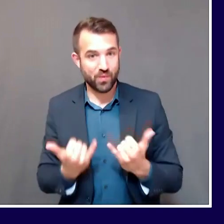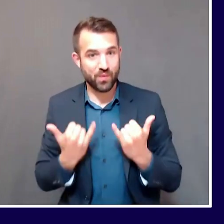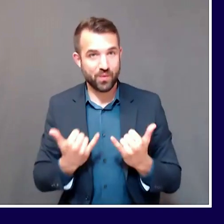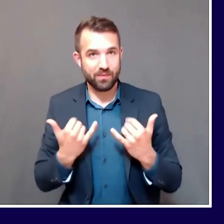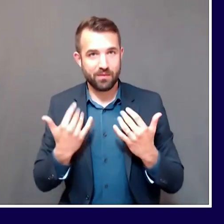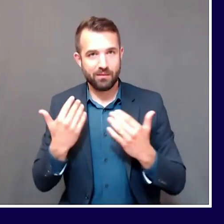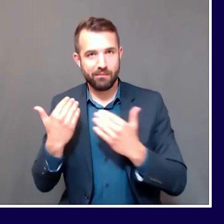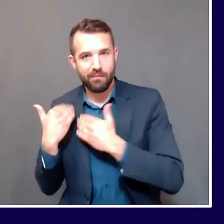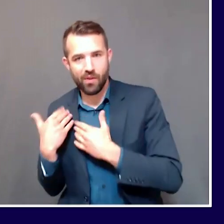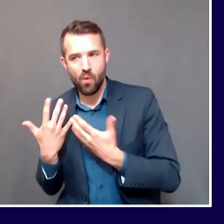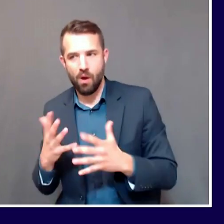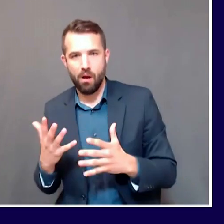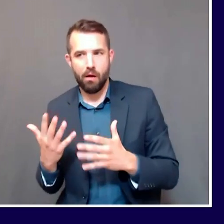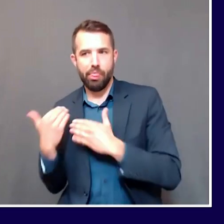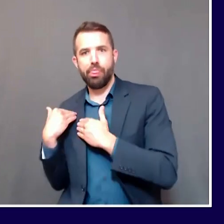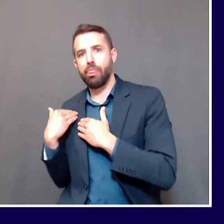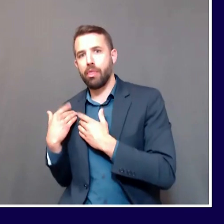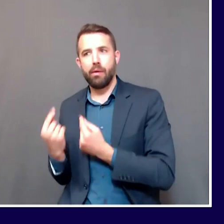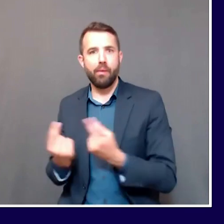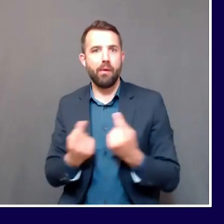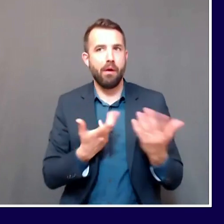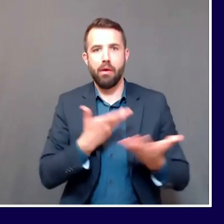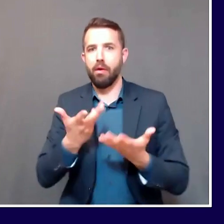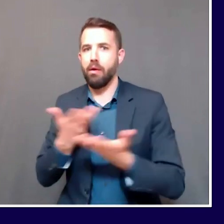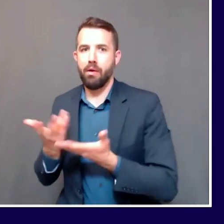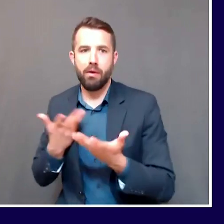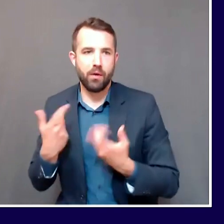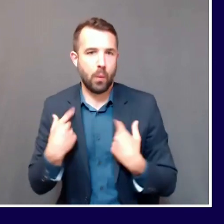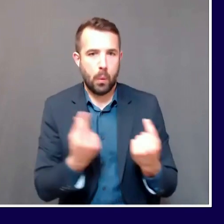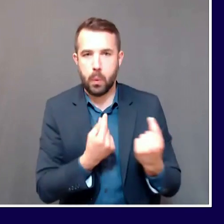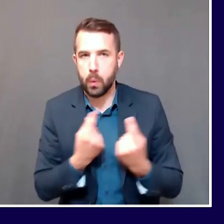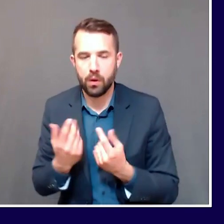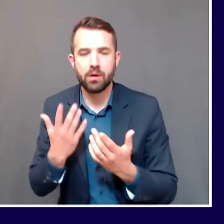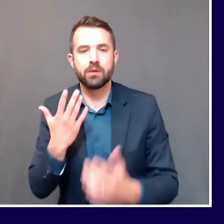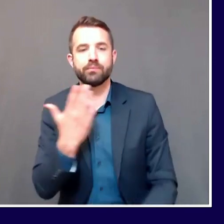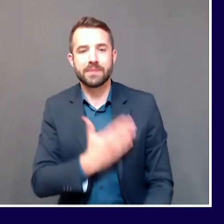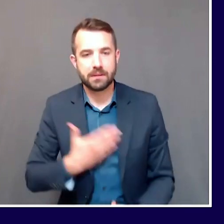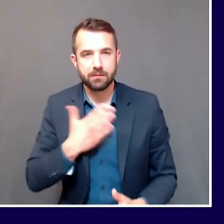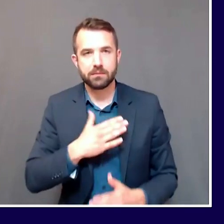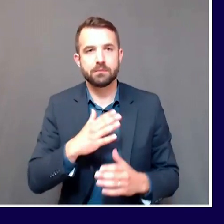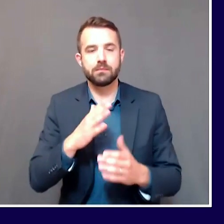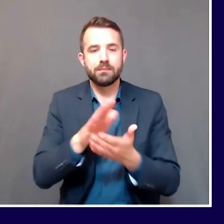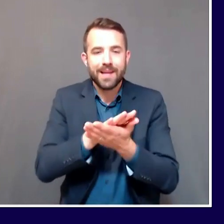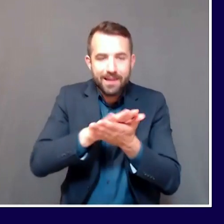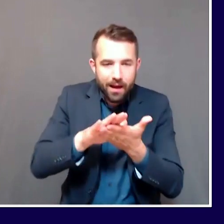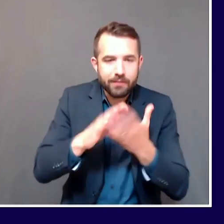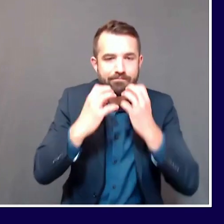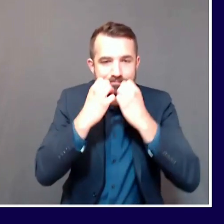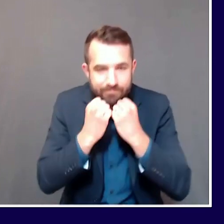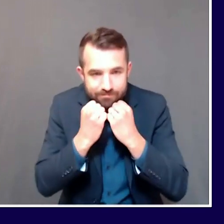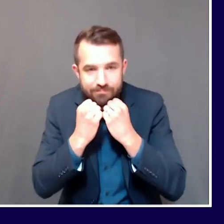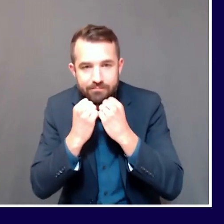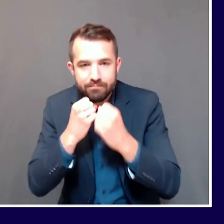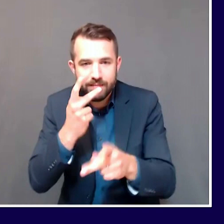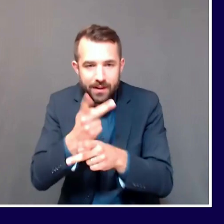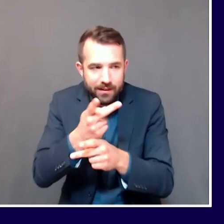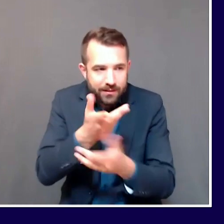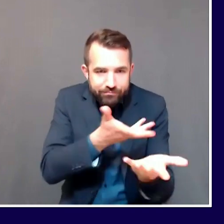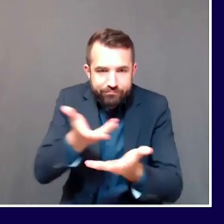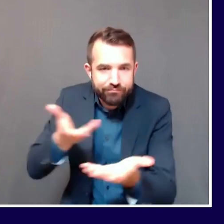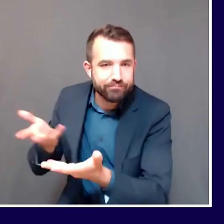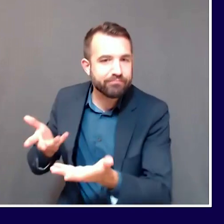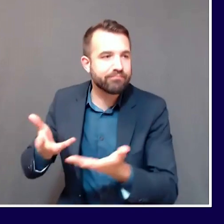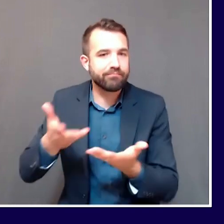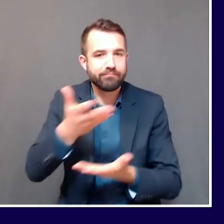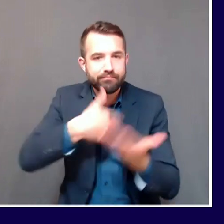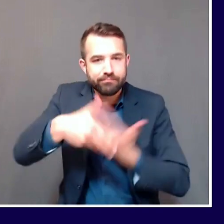lot, today I really truly mean it. Please be kind and take care of one another. Thank you very much, everyone. We'll talk soon.